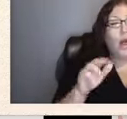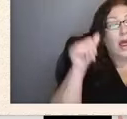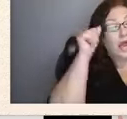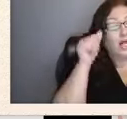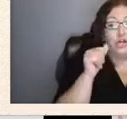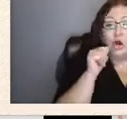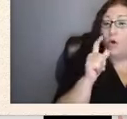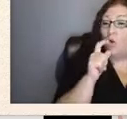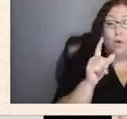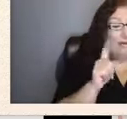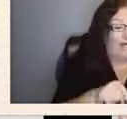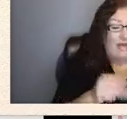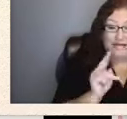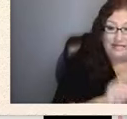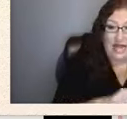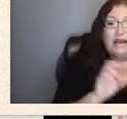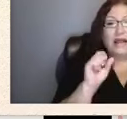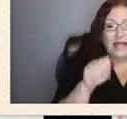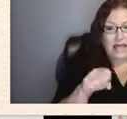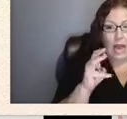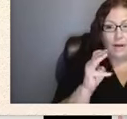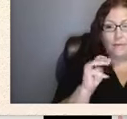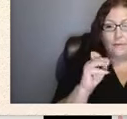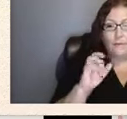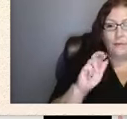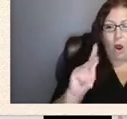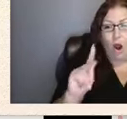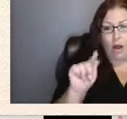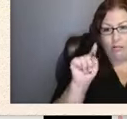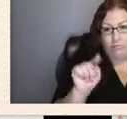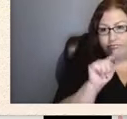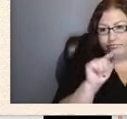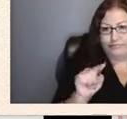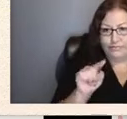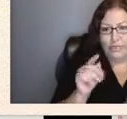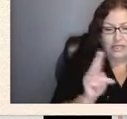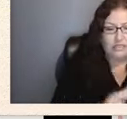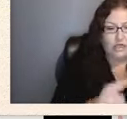sign may mark the signature line.